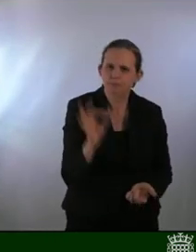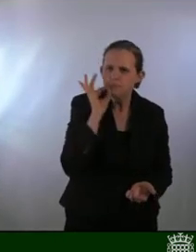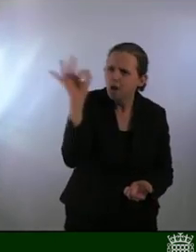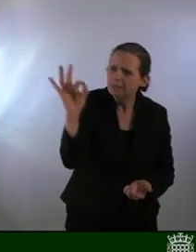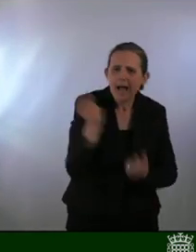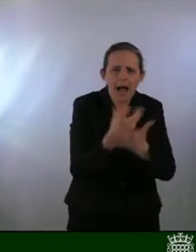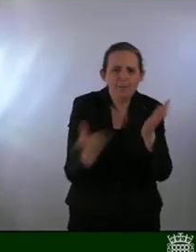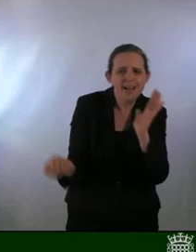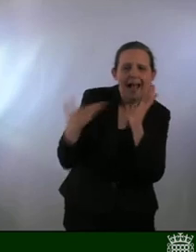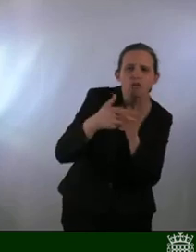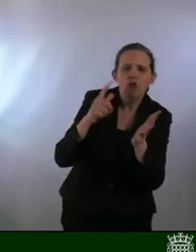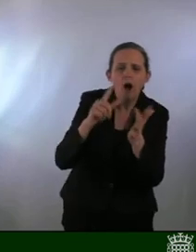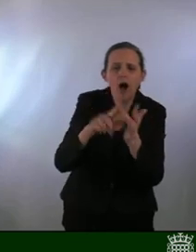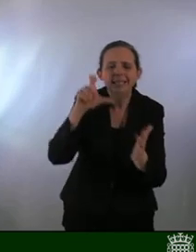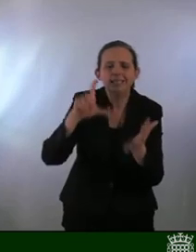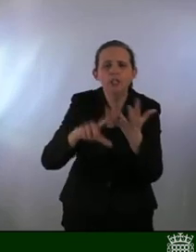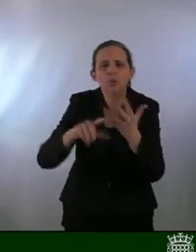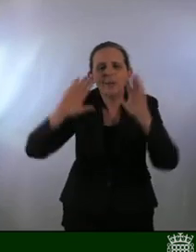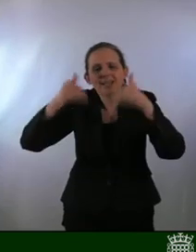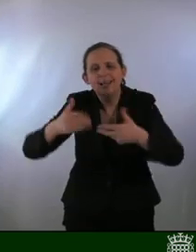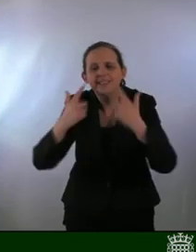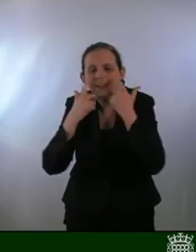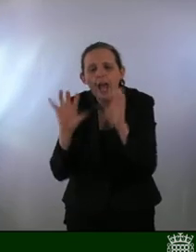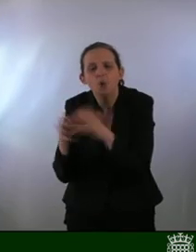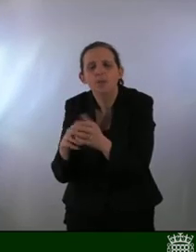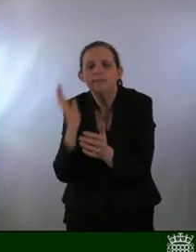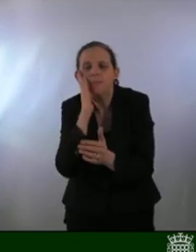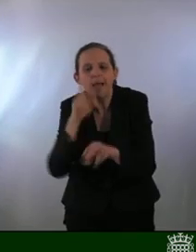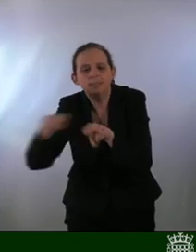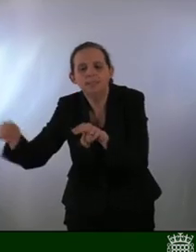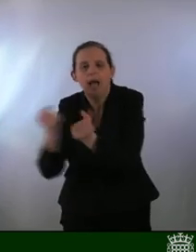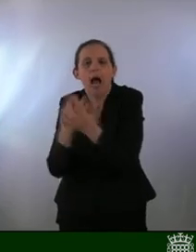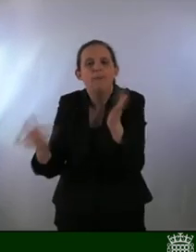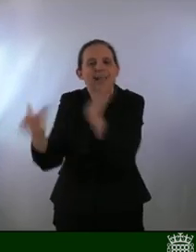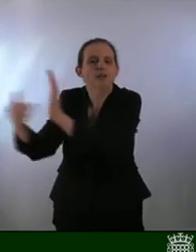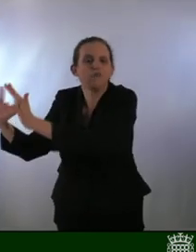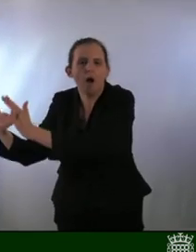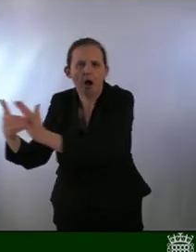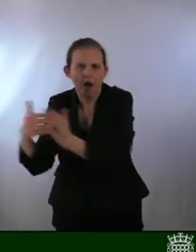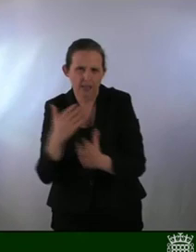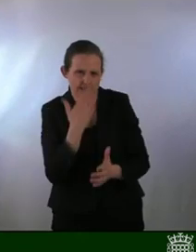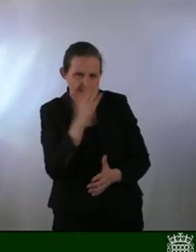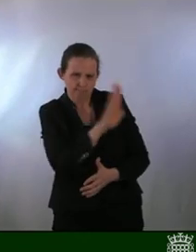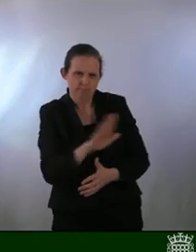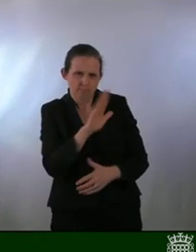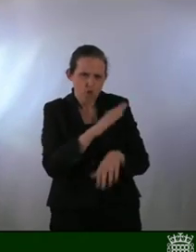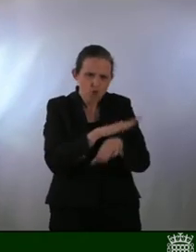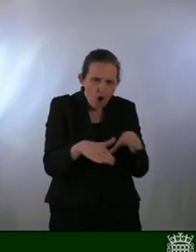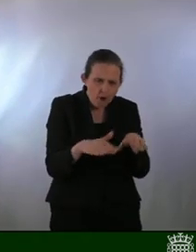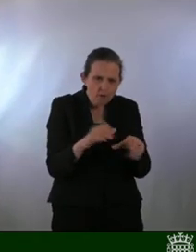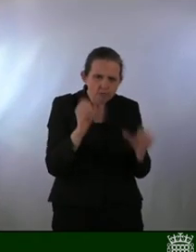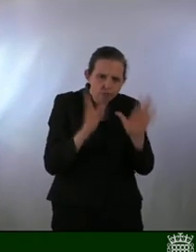ones have been opened? I think he's hinted that non-emergency elective treatments will now be suspended. Could he confirm